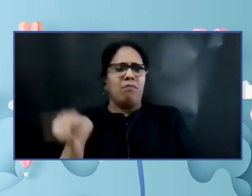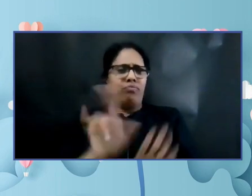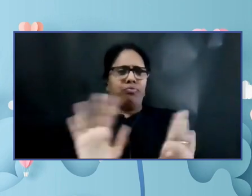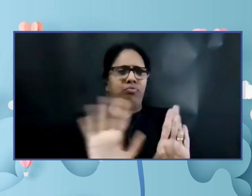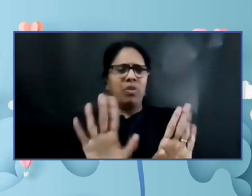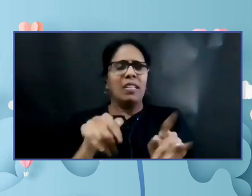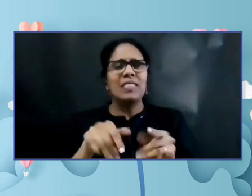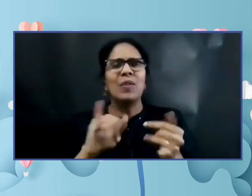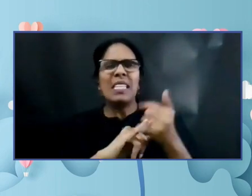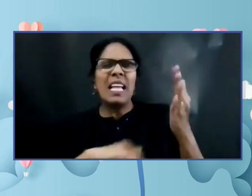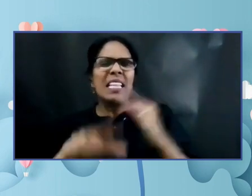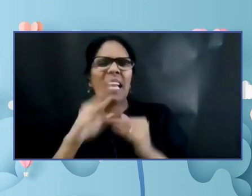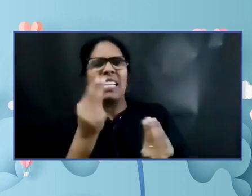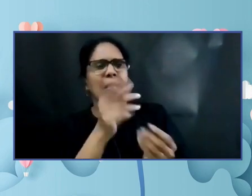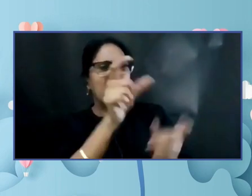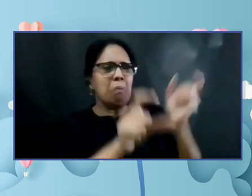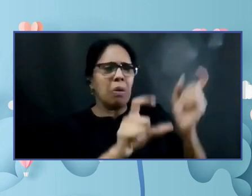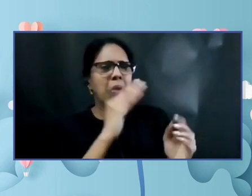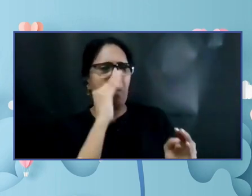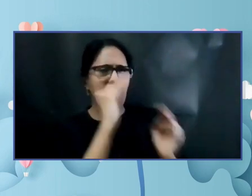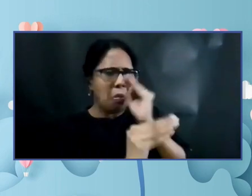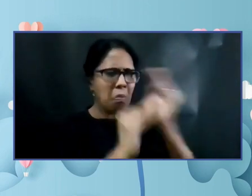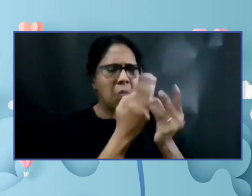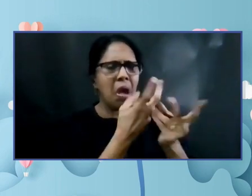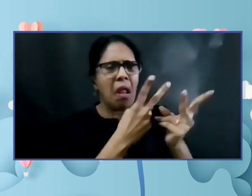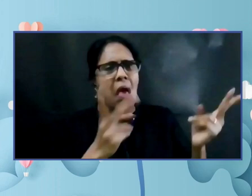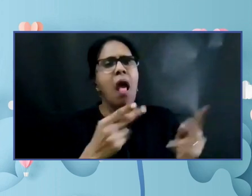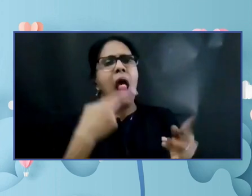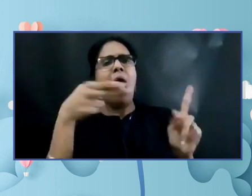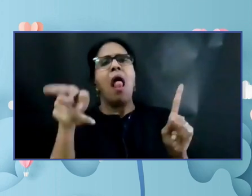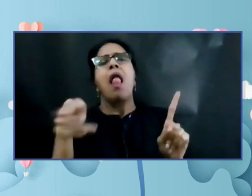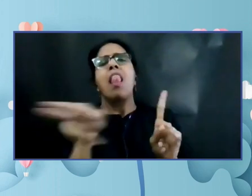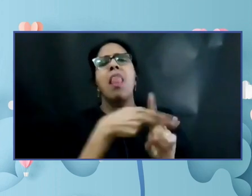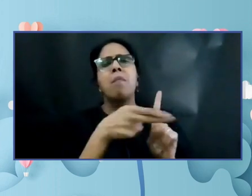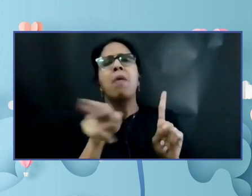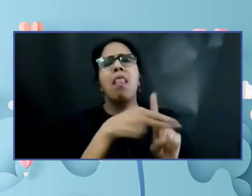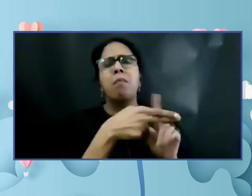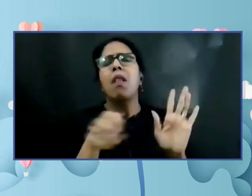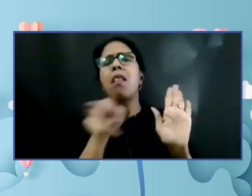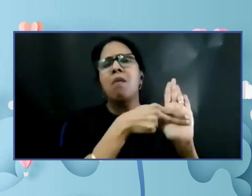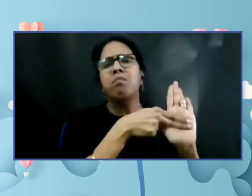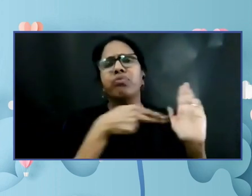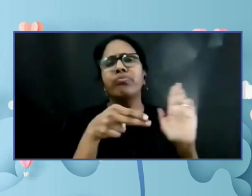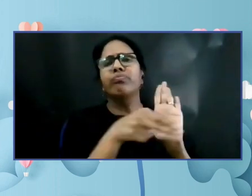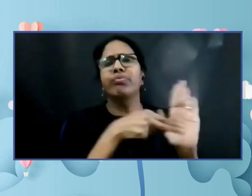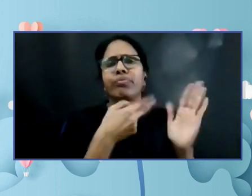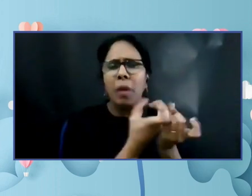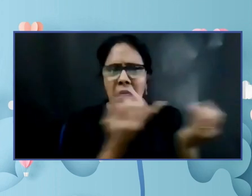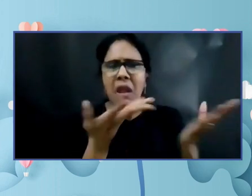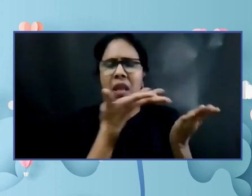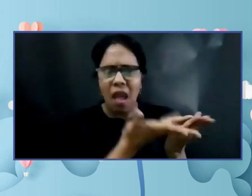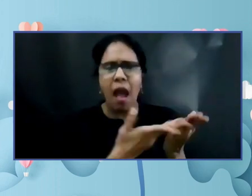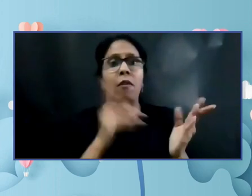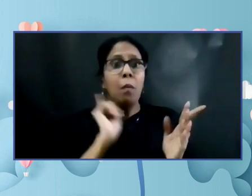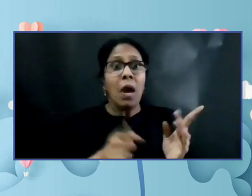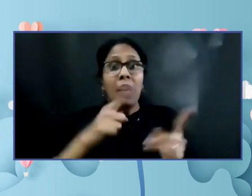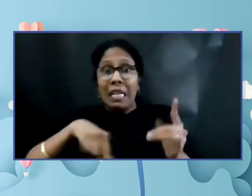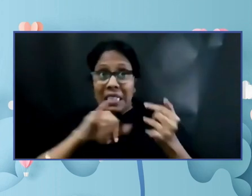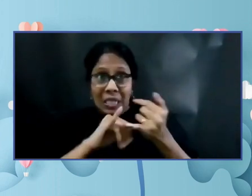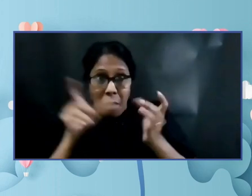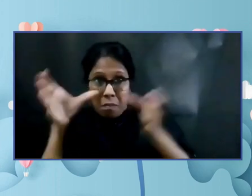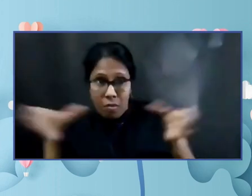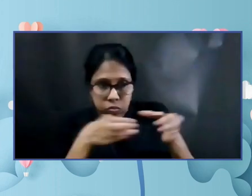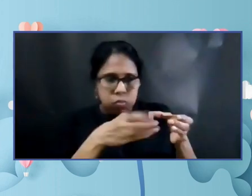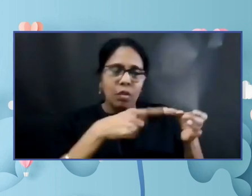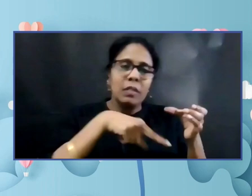have reclaimed their labels so many times. Did you know, for example, that the word Christian